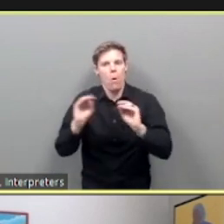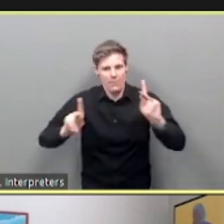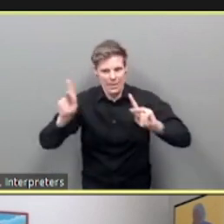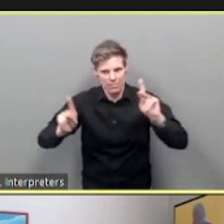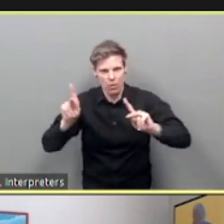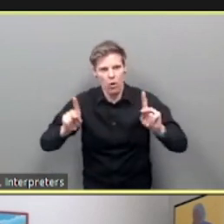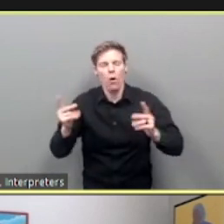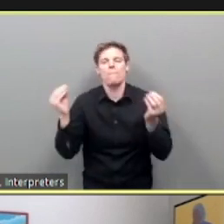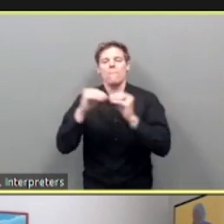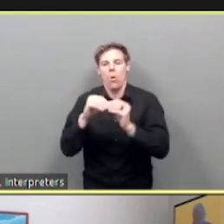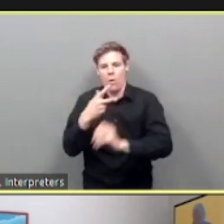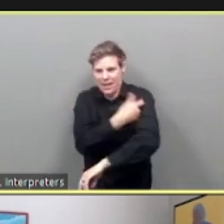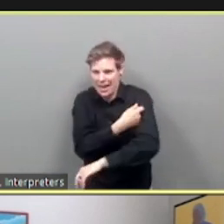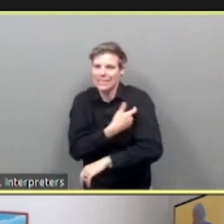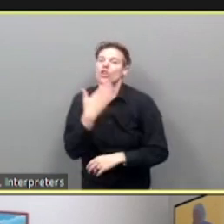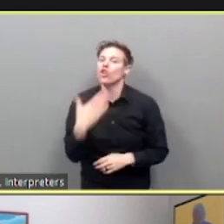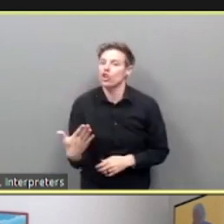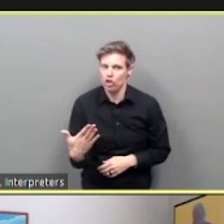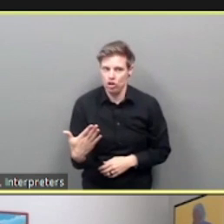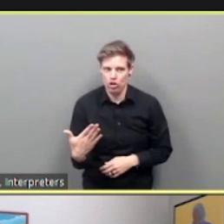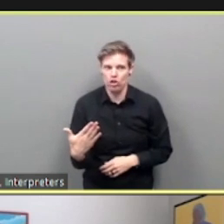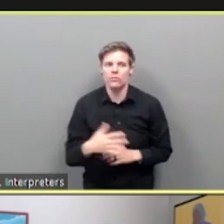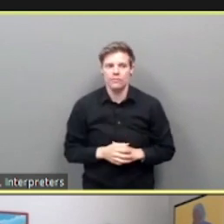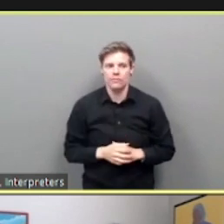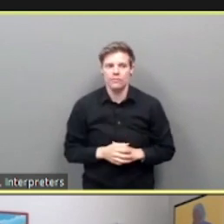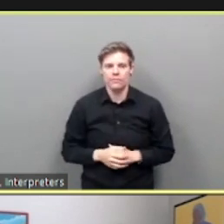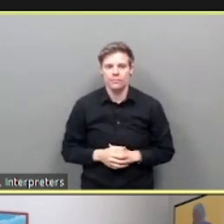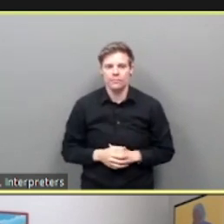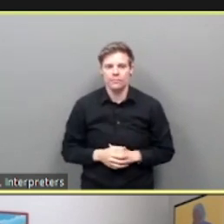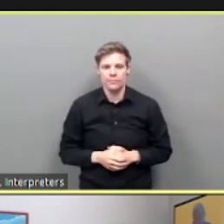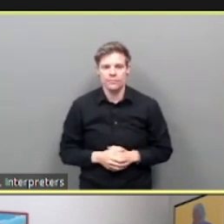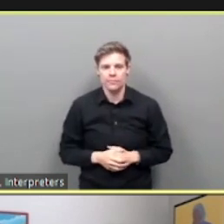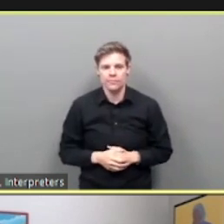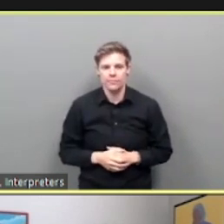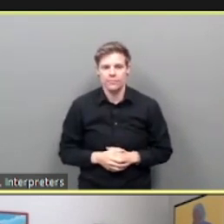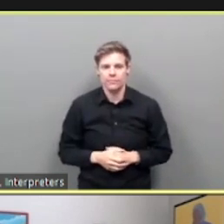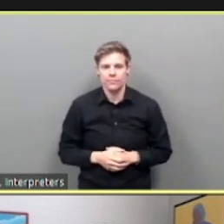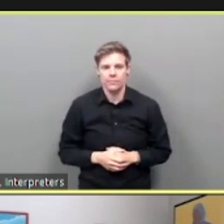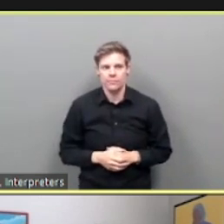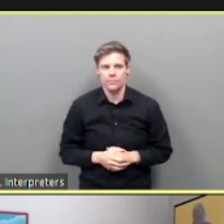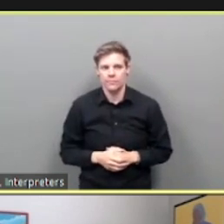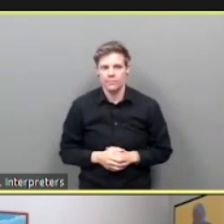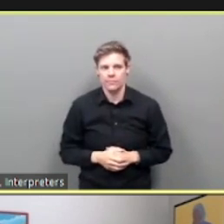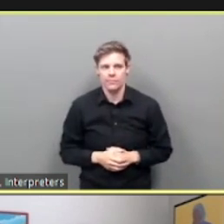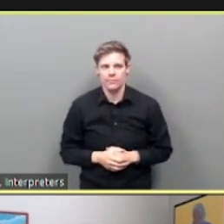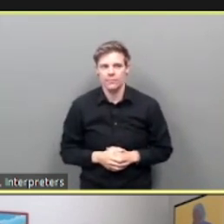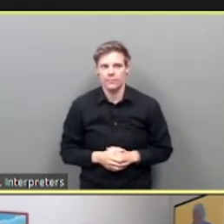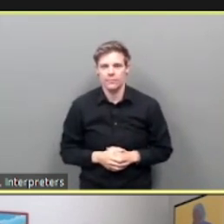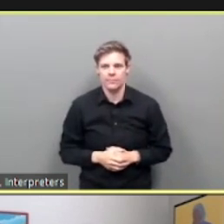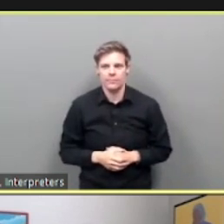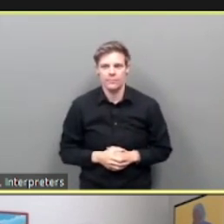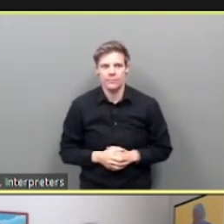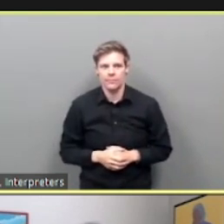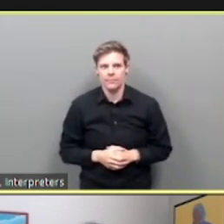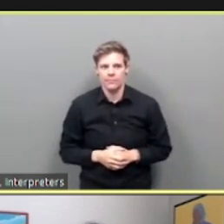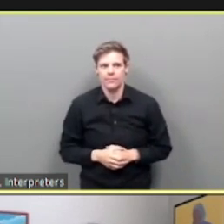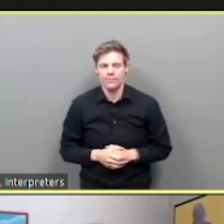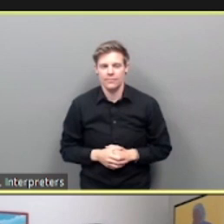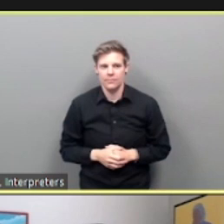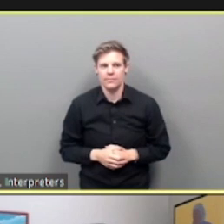rates. And we hope that people can use this as kind of like a big picture